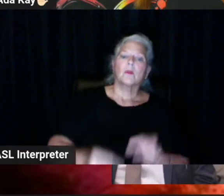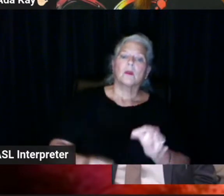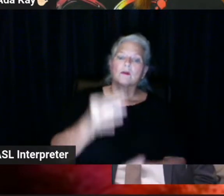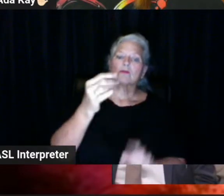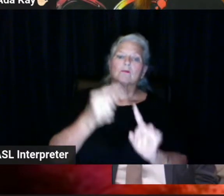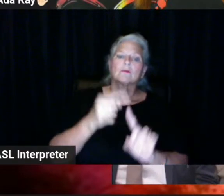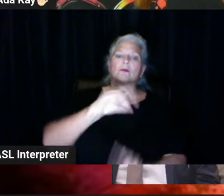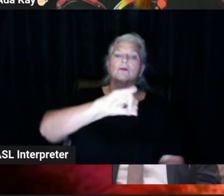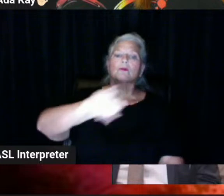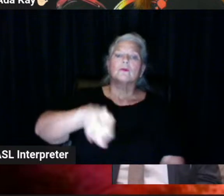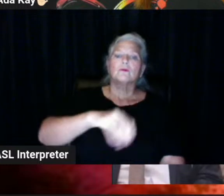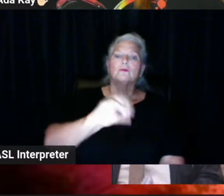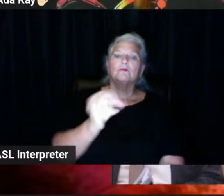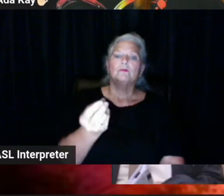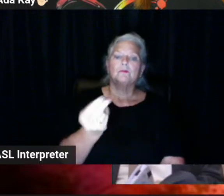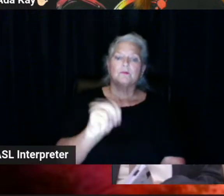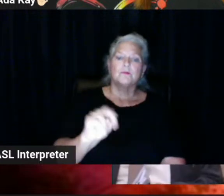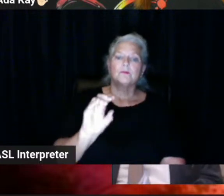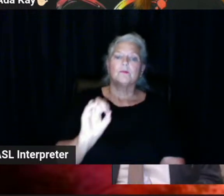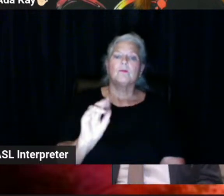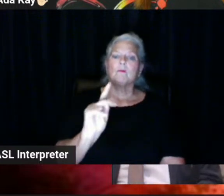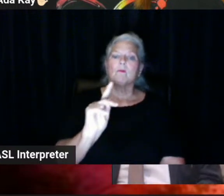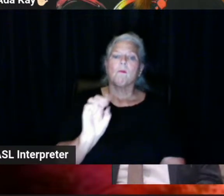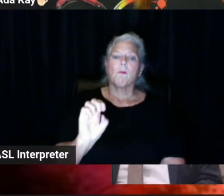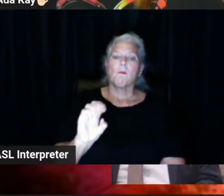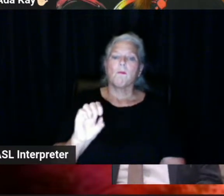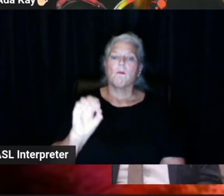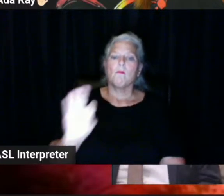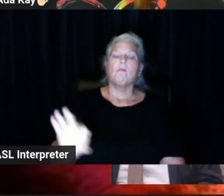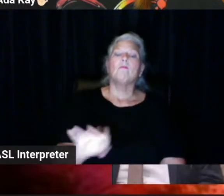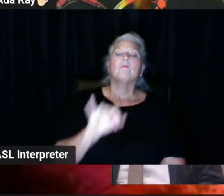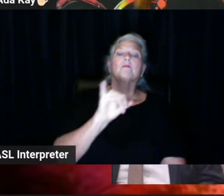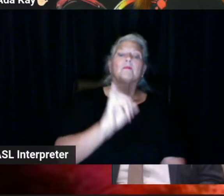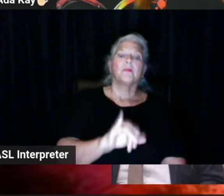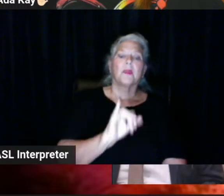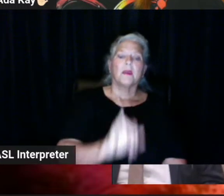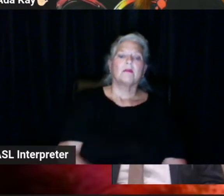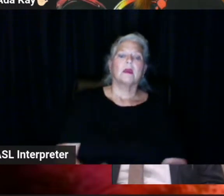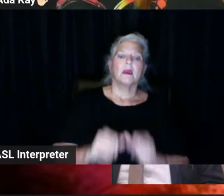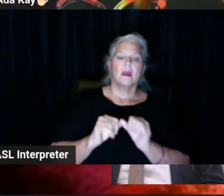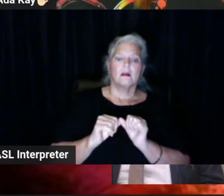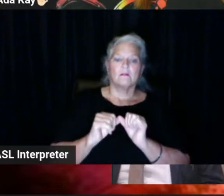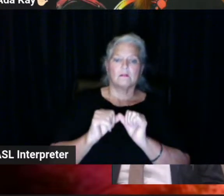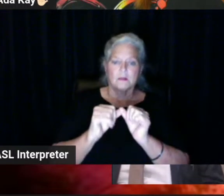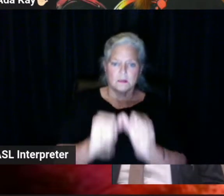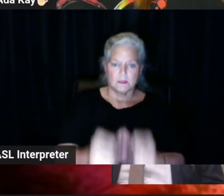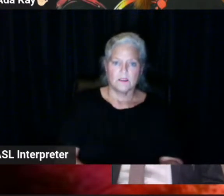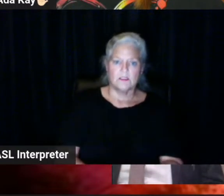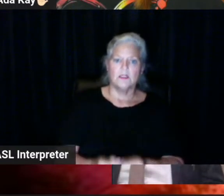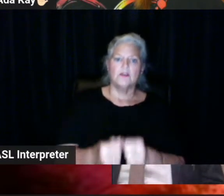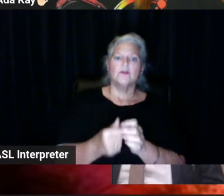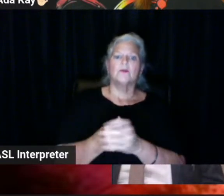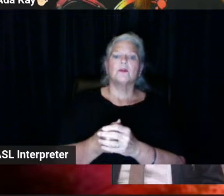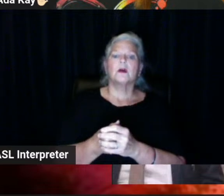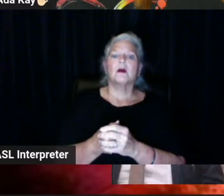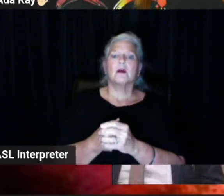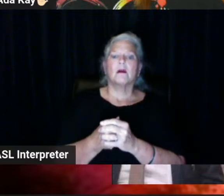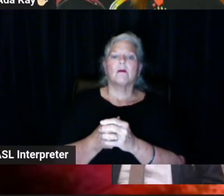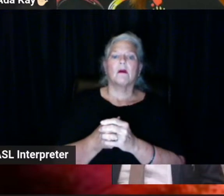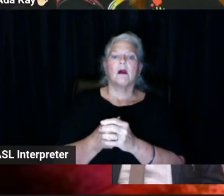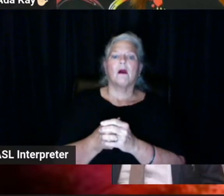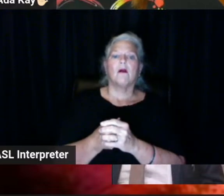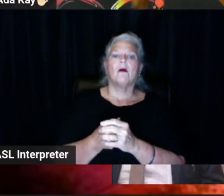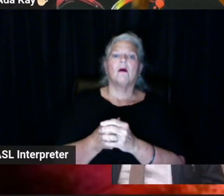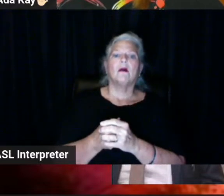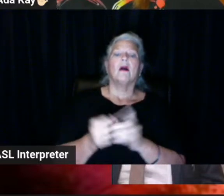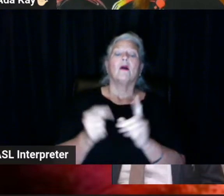have factually been proven to be corrupt and dirty. Thank you, Ms. O'Donnell. To those Ms. O'Donnell, that's it.